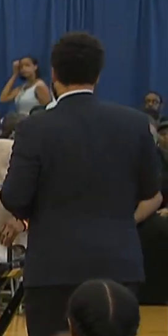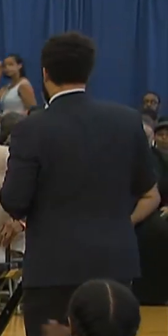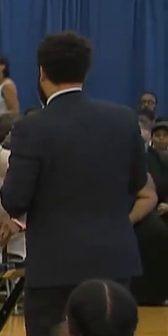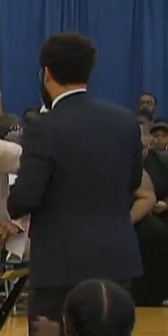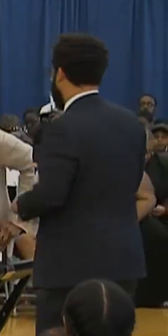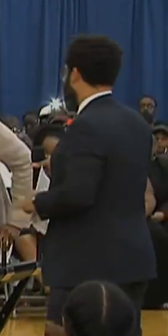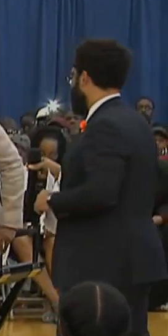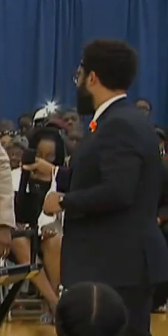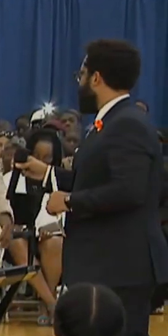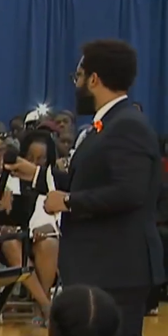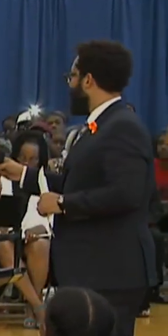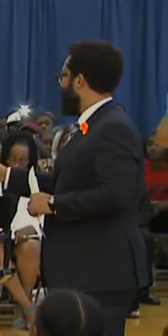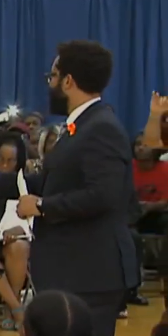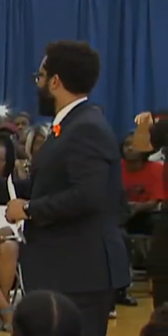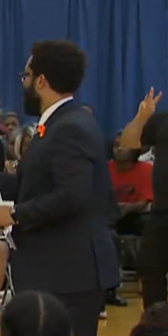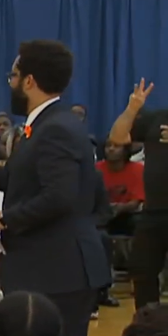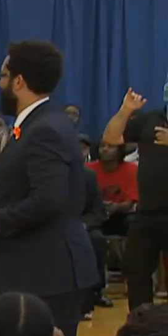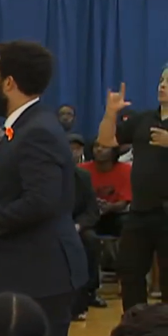Williams.